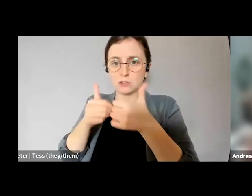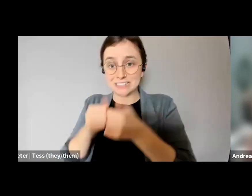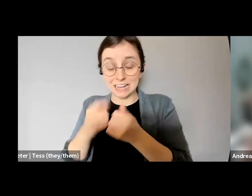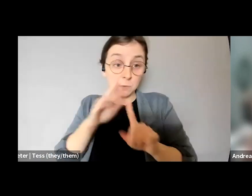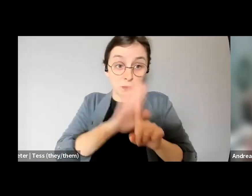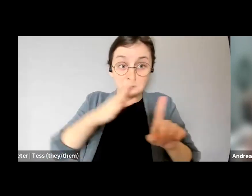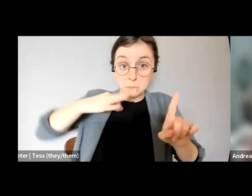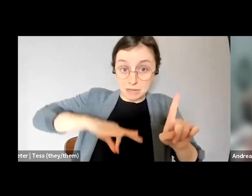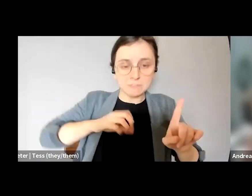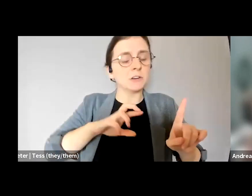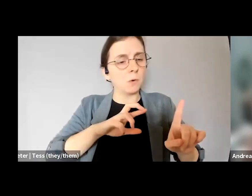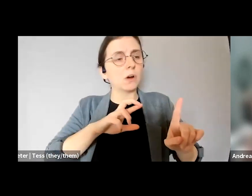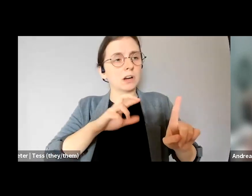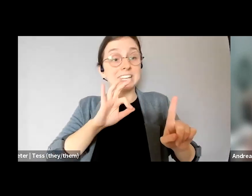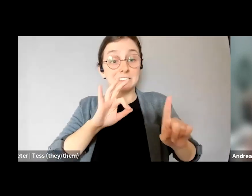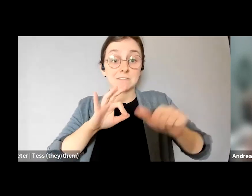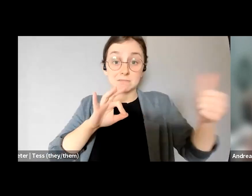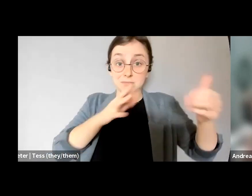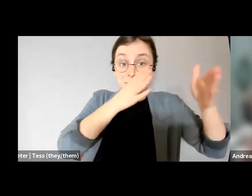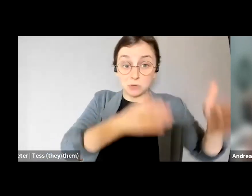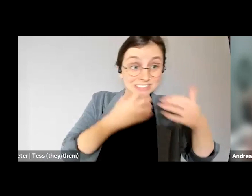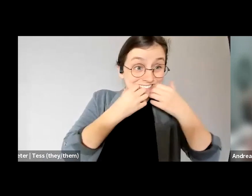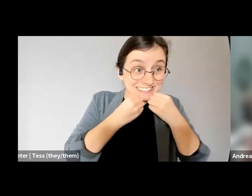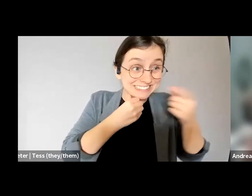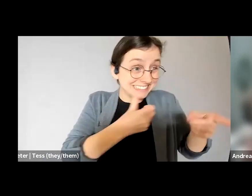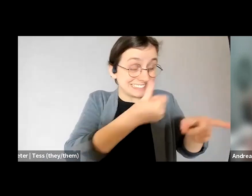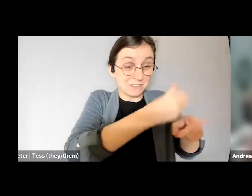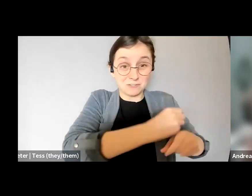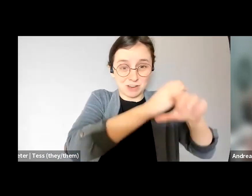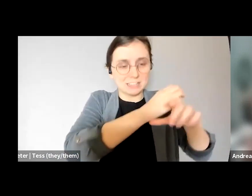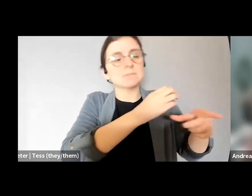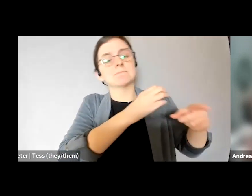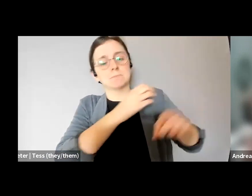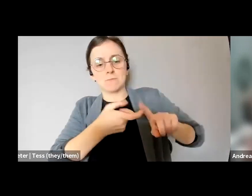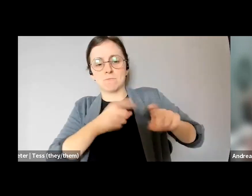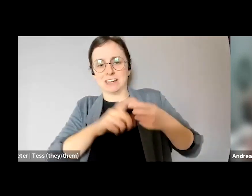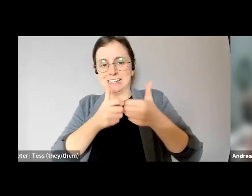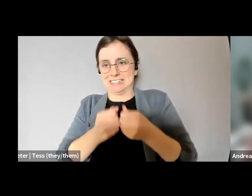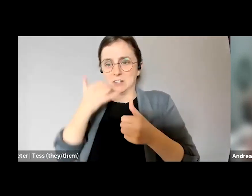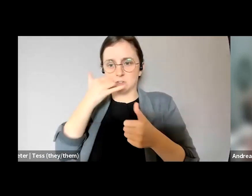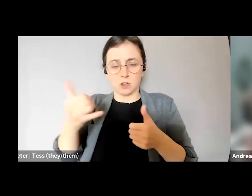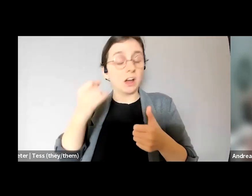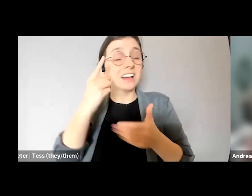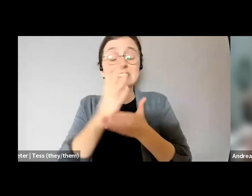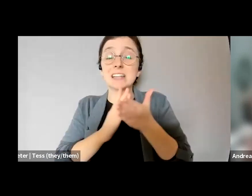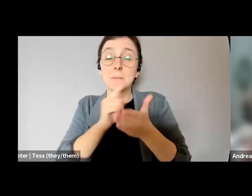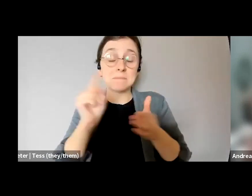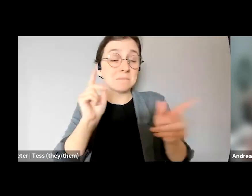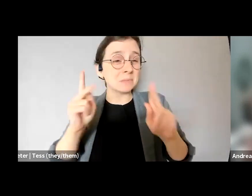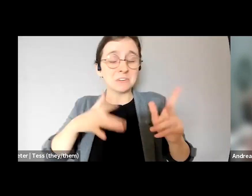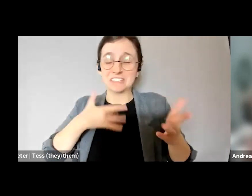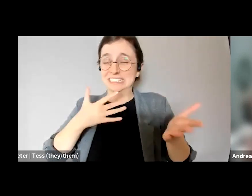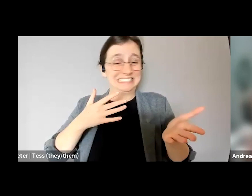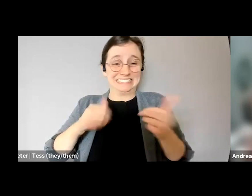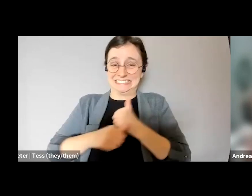but we need to recognize that there are certain individuals who might not feel comfortable or safe in doing so.